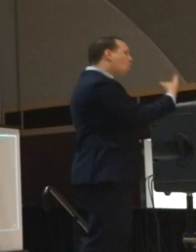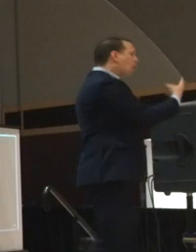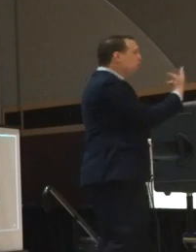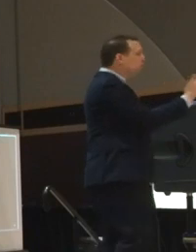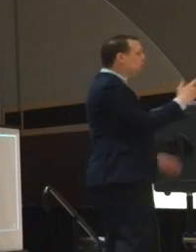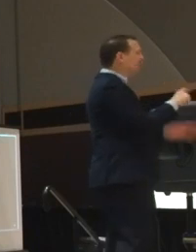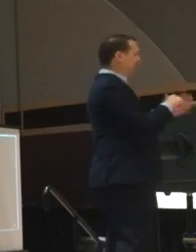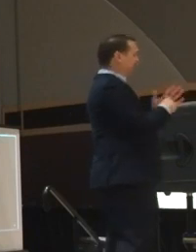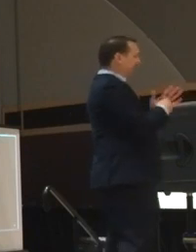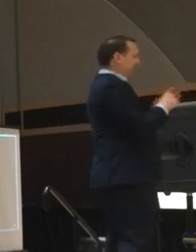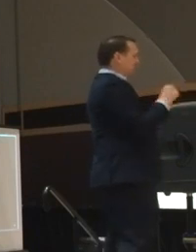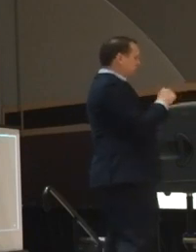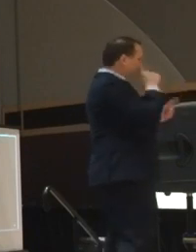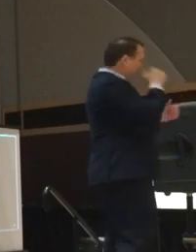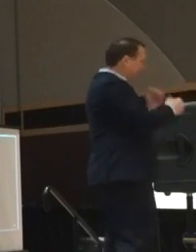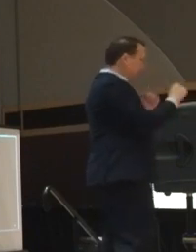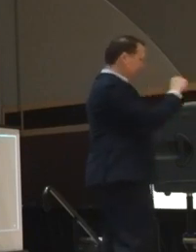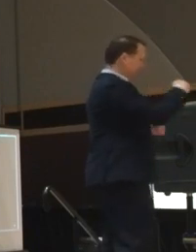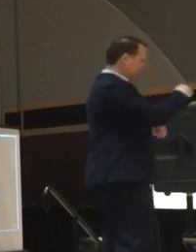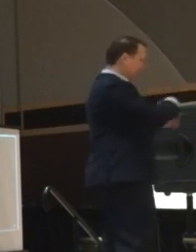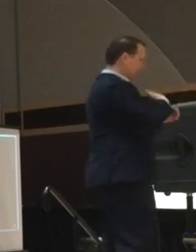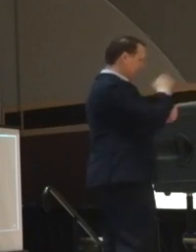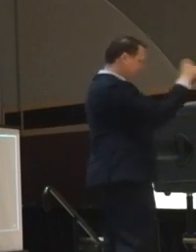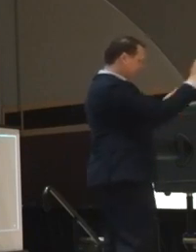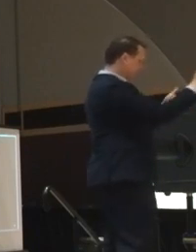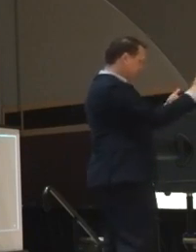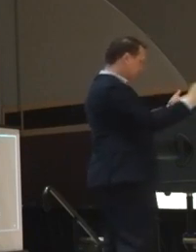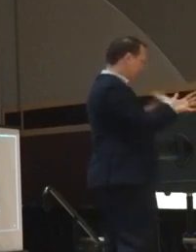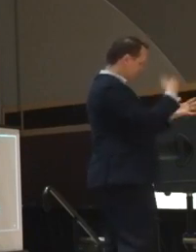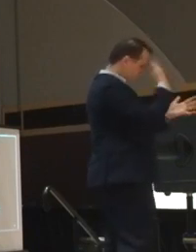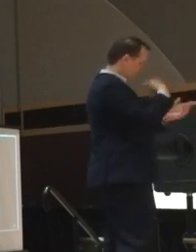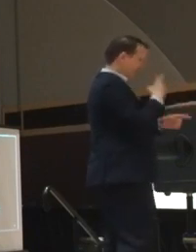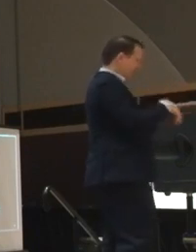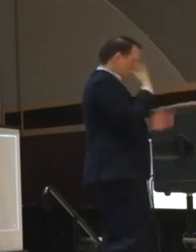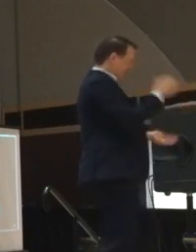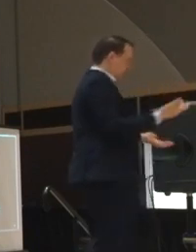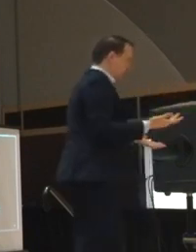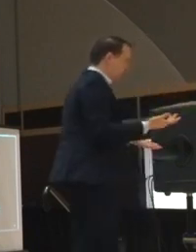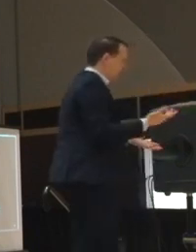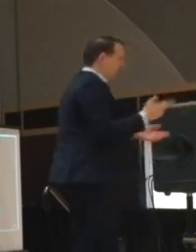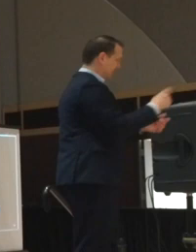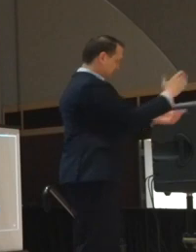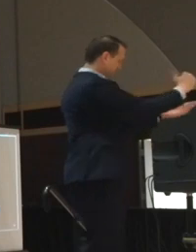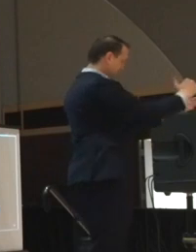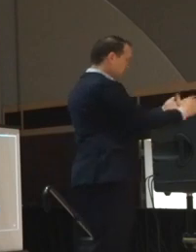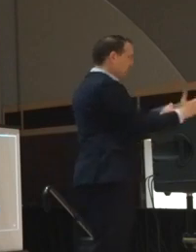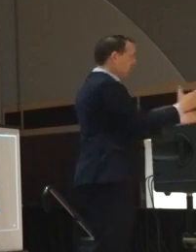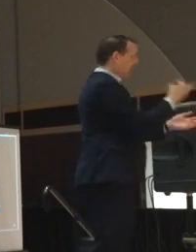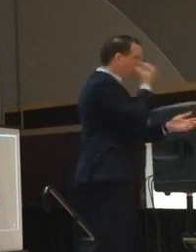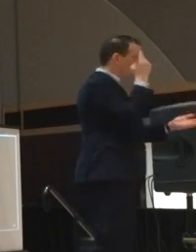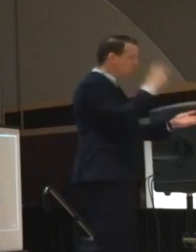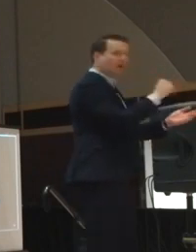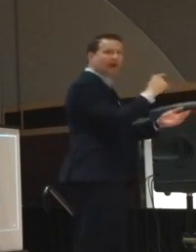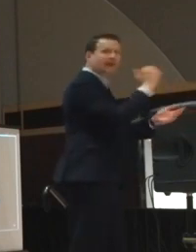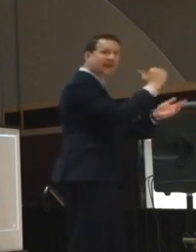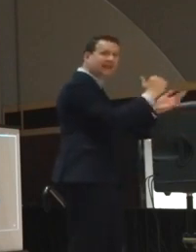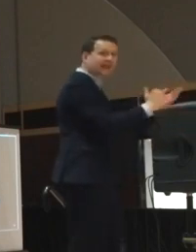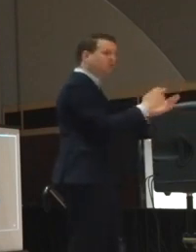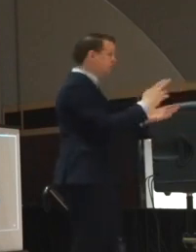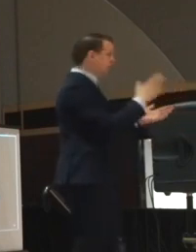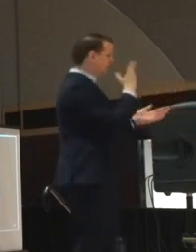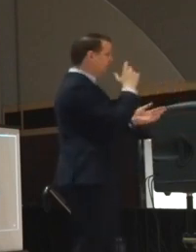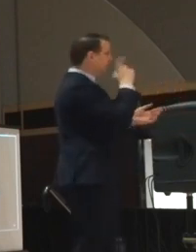1 to 3 keywords for each step on the pilot's checklist. And also, when you look at the pilot's checklist for a big